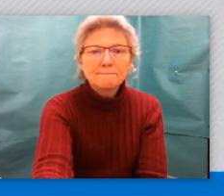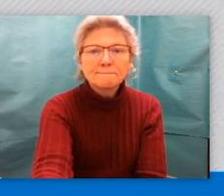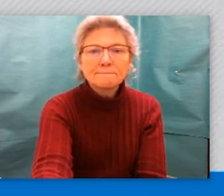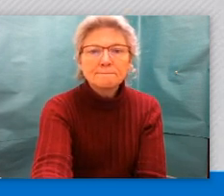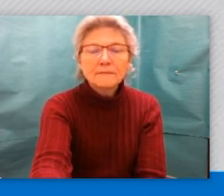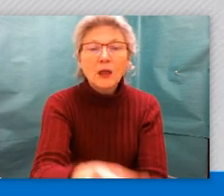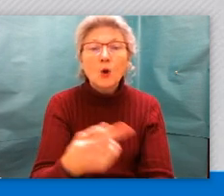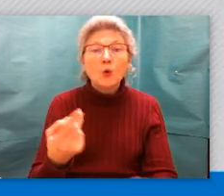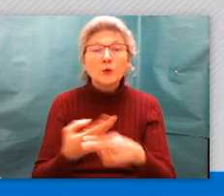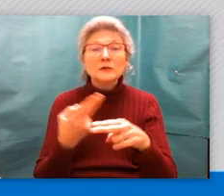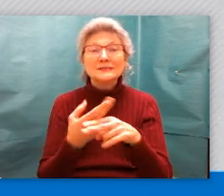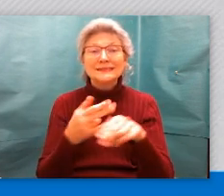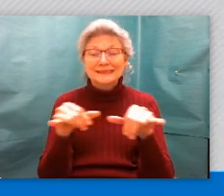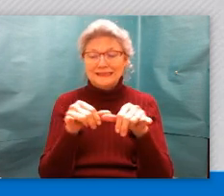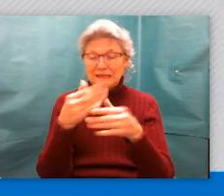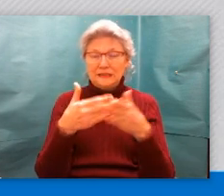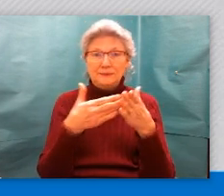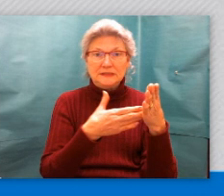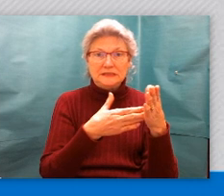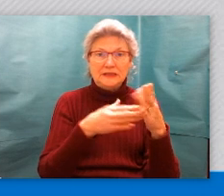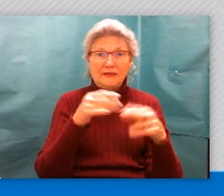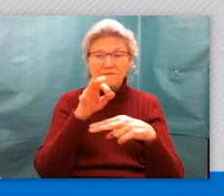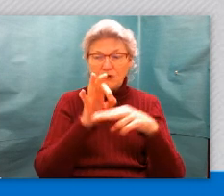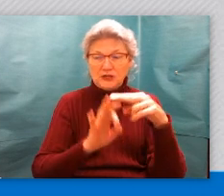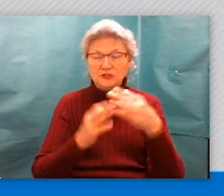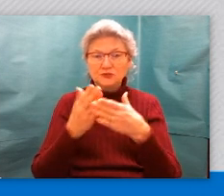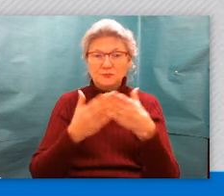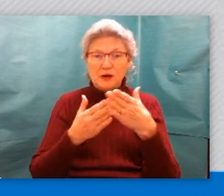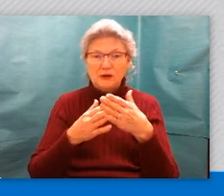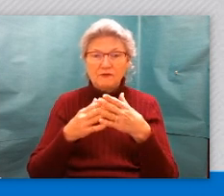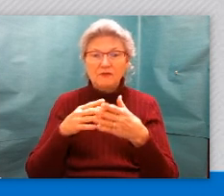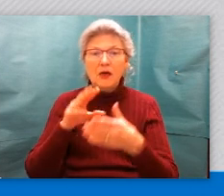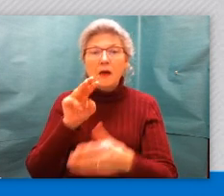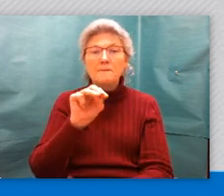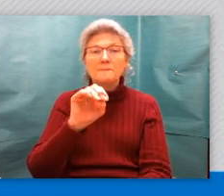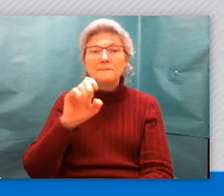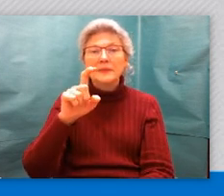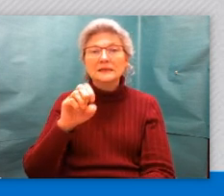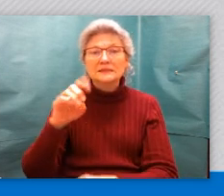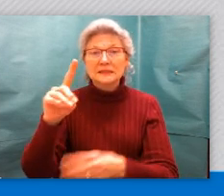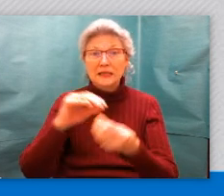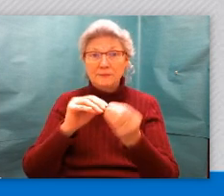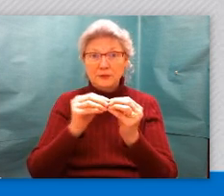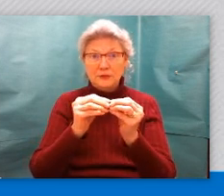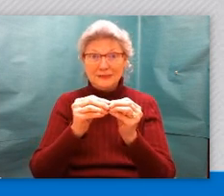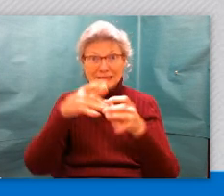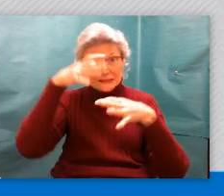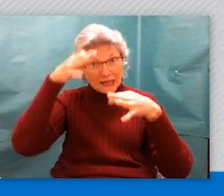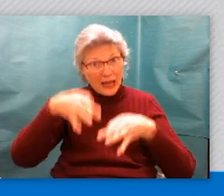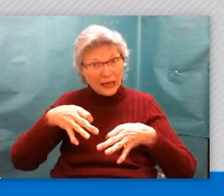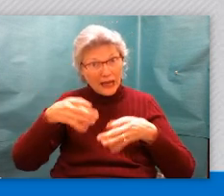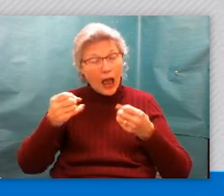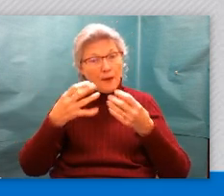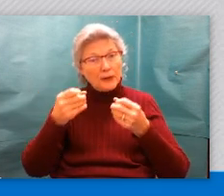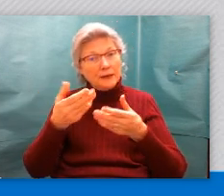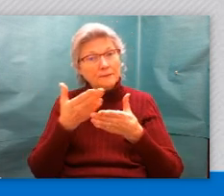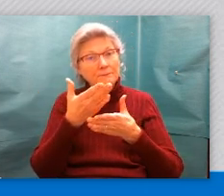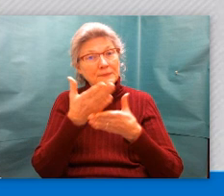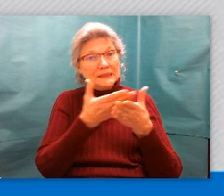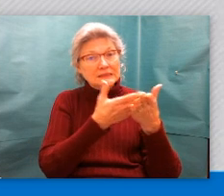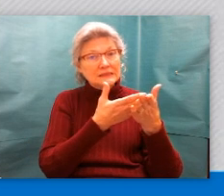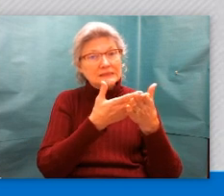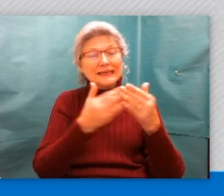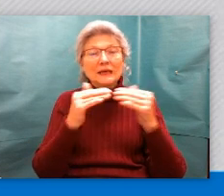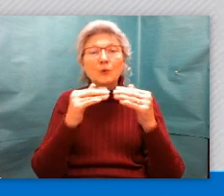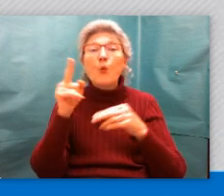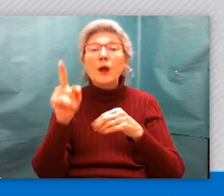We use the size of the pieces in the fractional part of the mixed number to determine how many pieces make a whole, 6 in this case. So